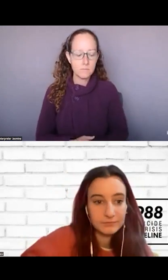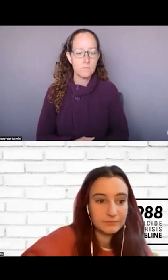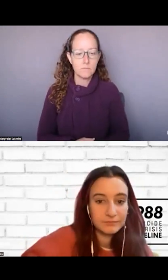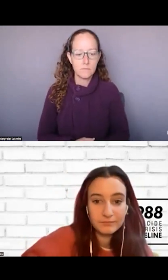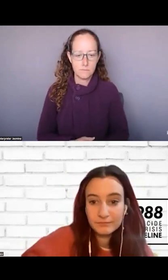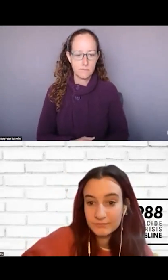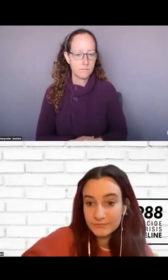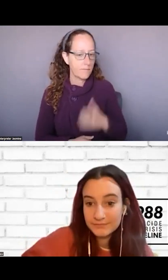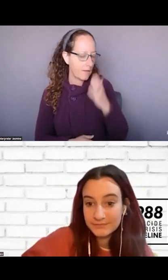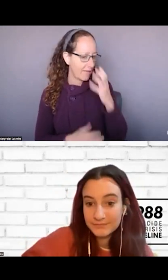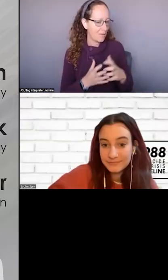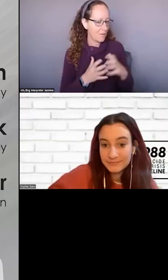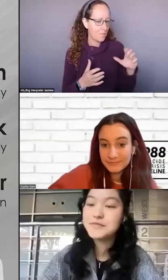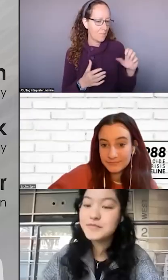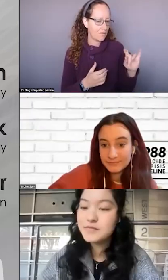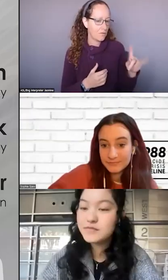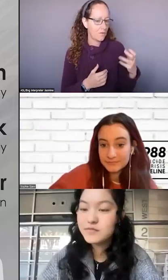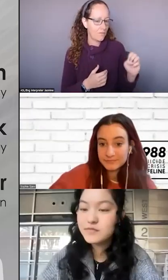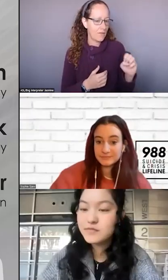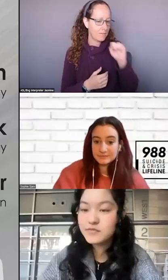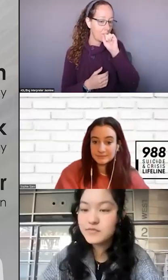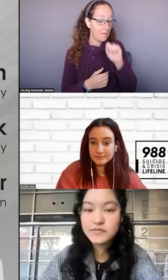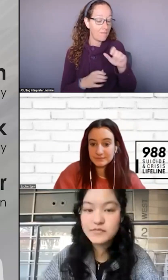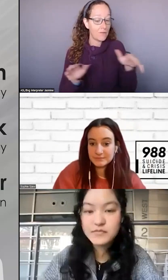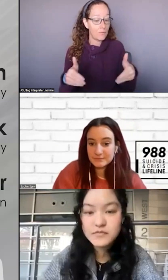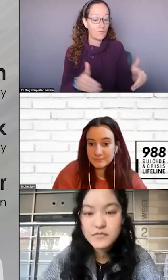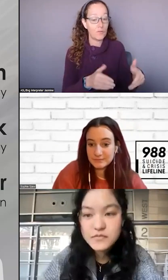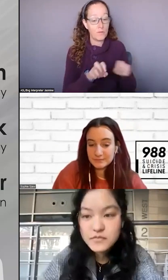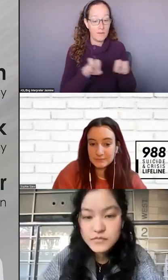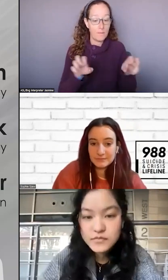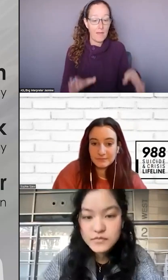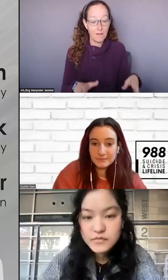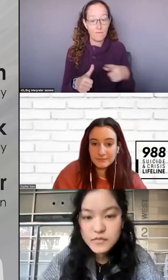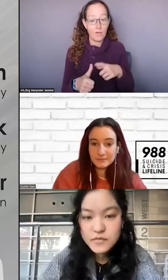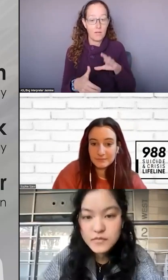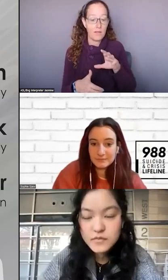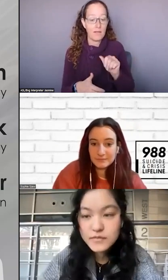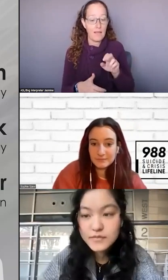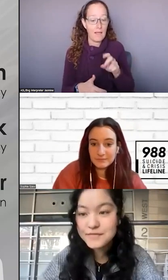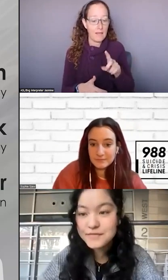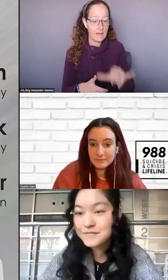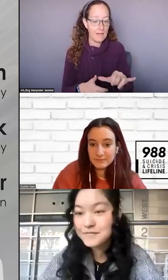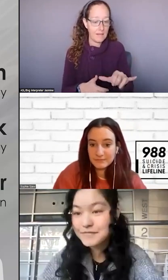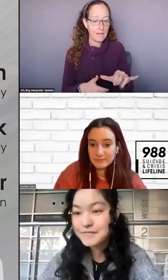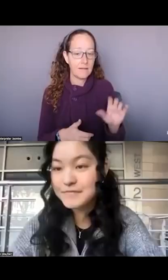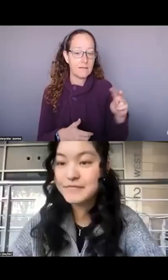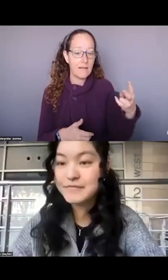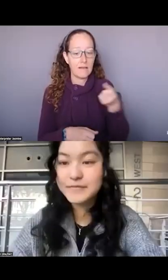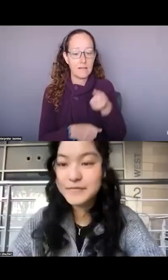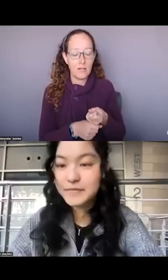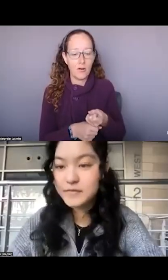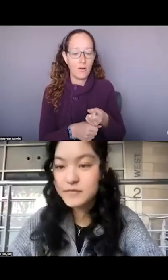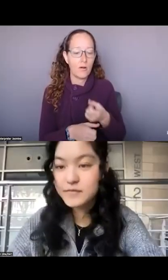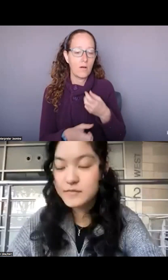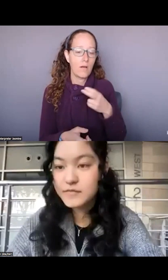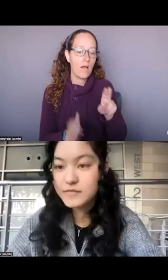Thank you so much, Sophie. I'd love to introduce some of the panelists on this roundtable. First, Katie. Katie is a second-year undergrad at Columbia. She became involved